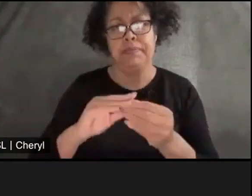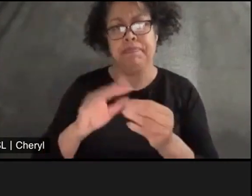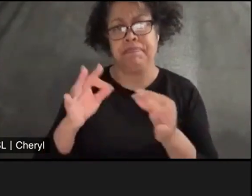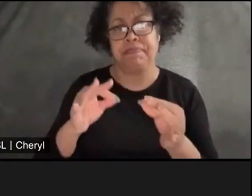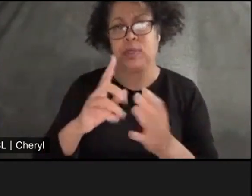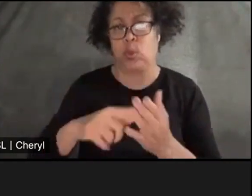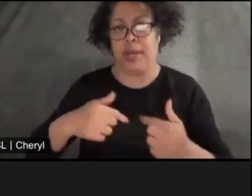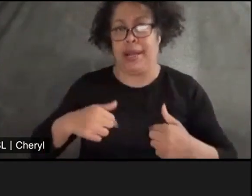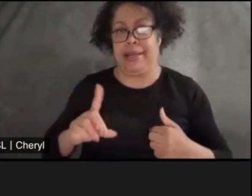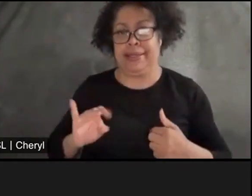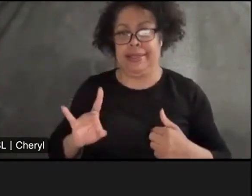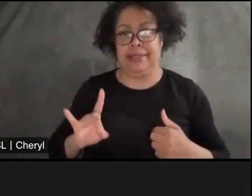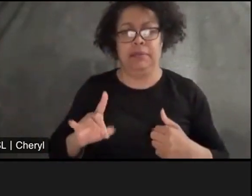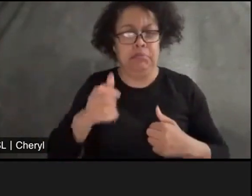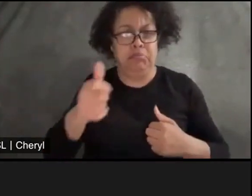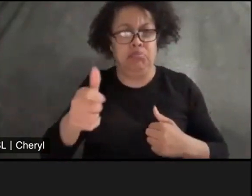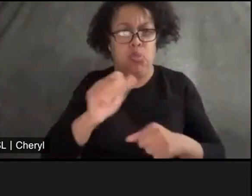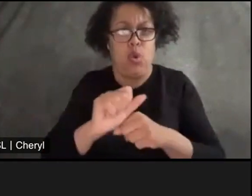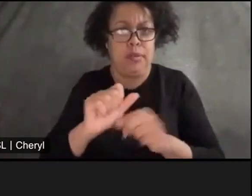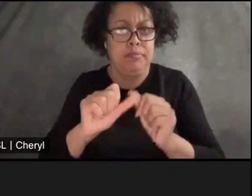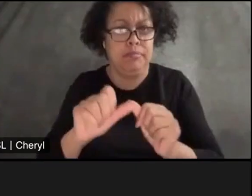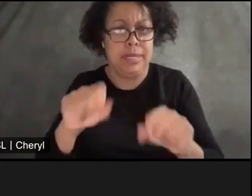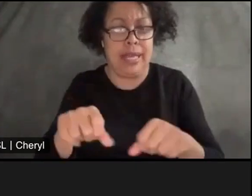And so with these pod maps,